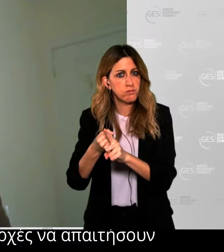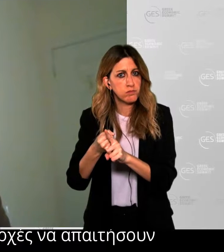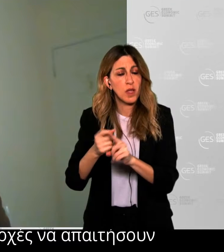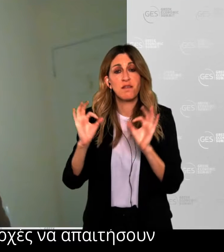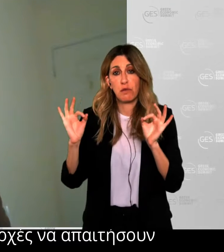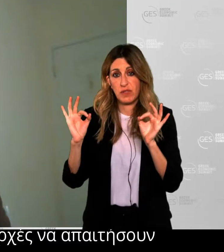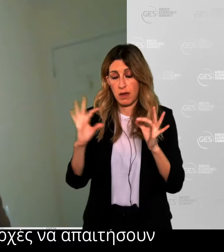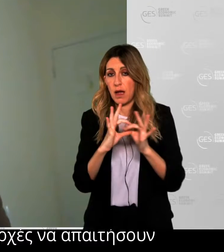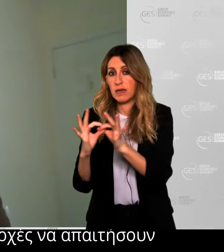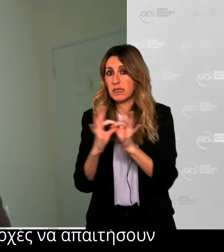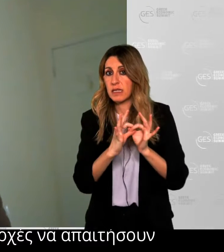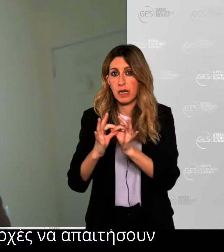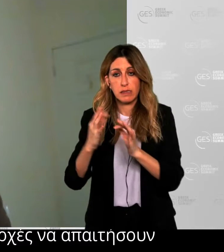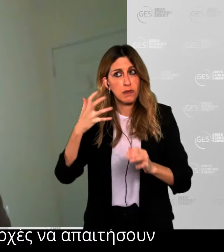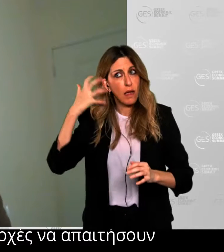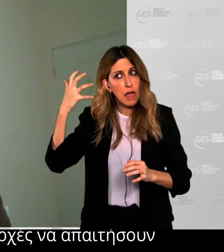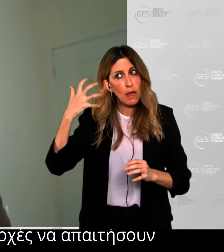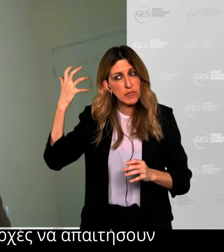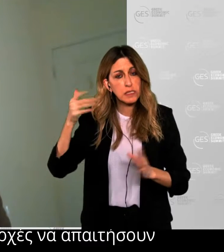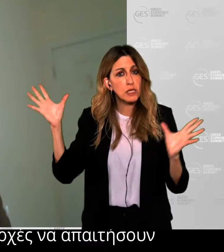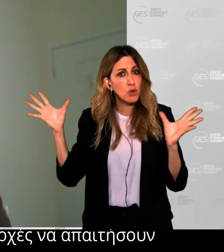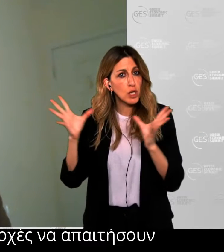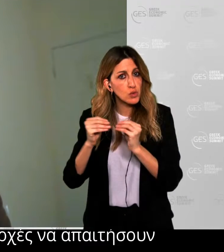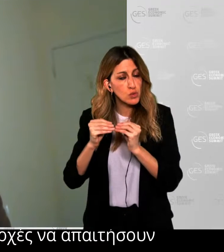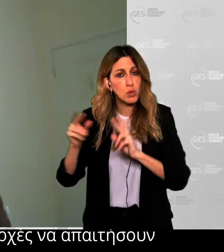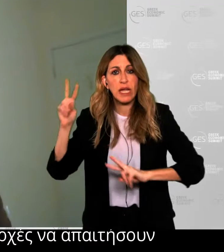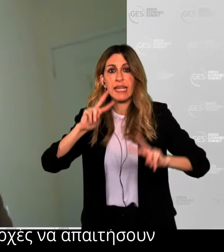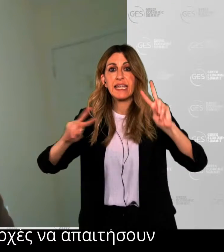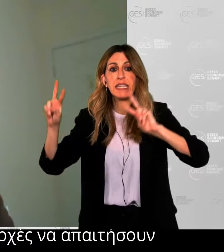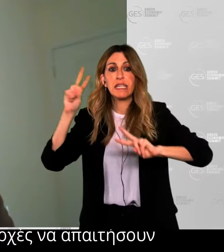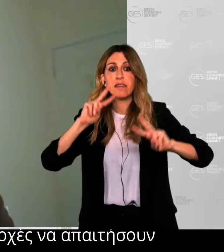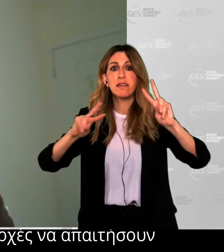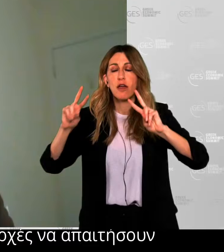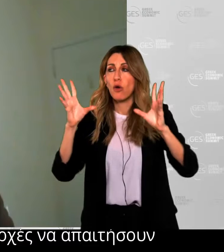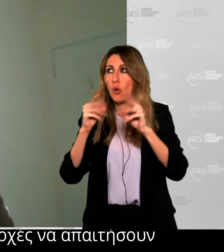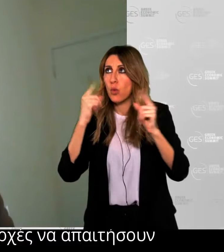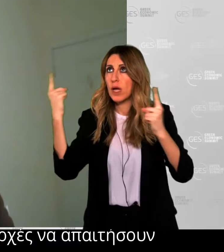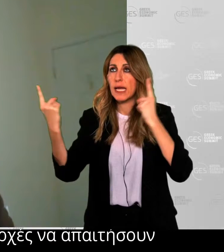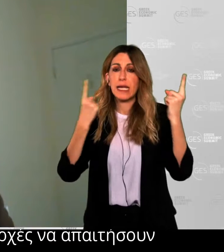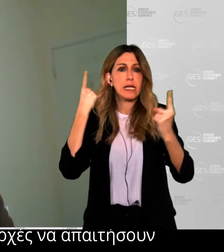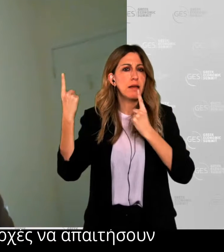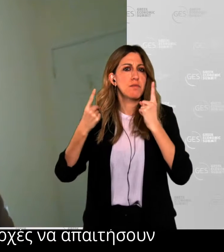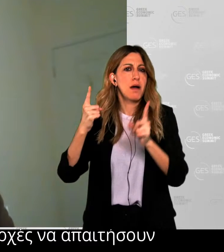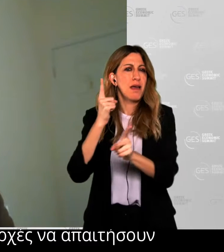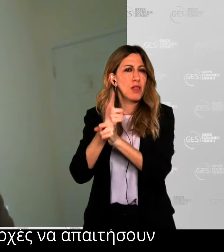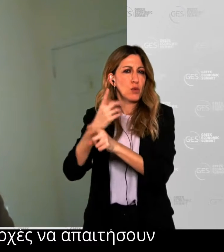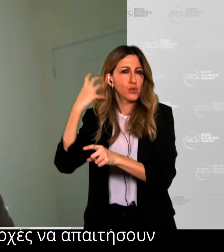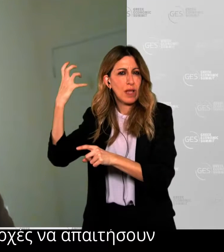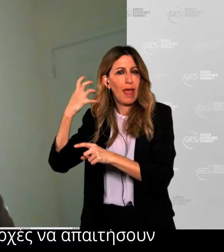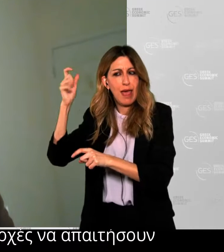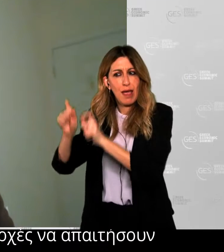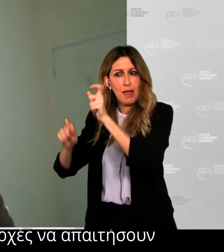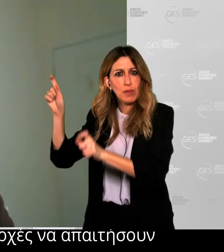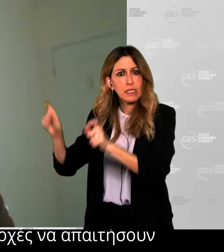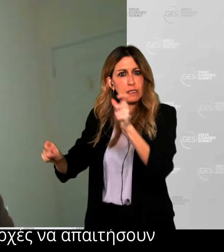those first steps to companies so that they can then take those into their strategies and into their business models. And then the last,